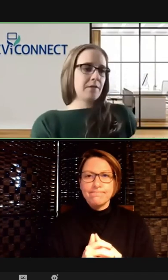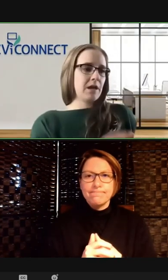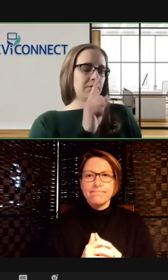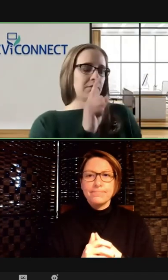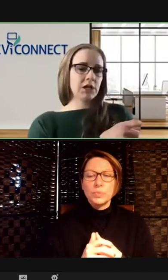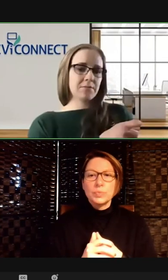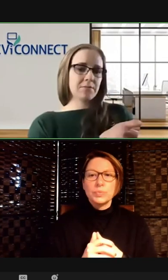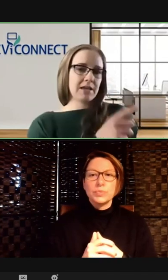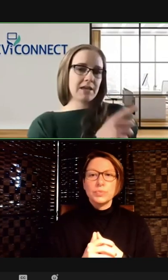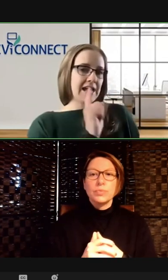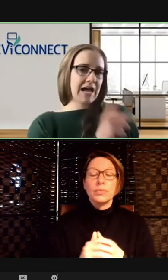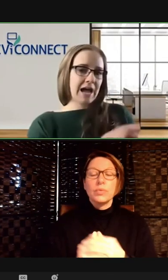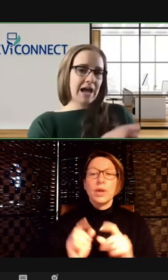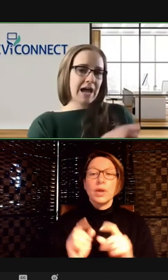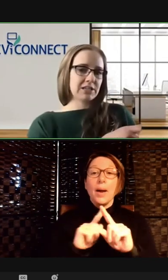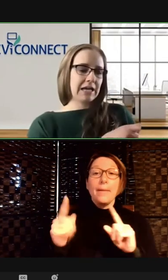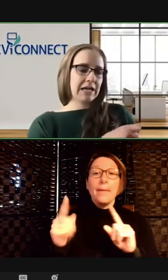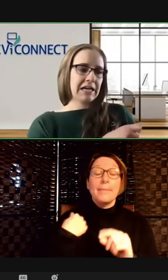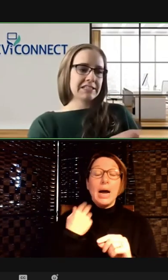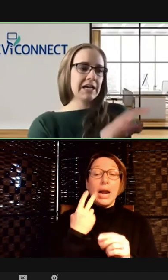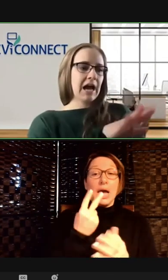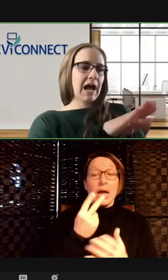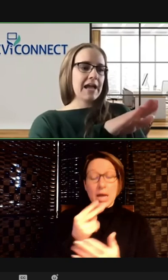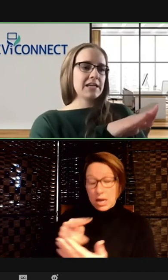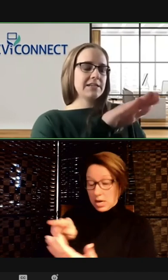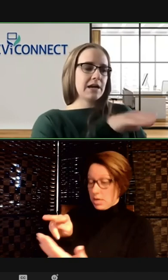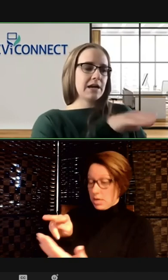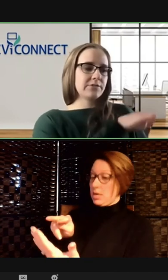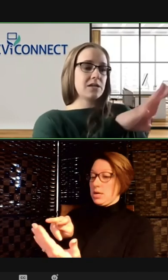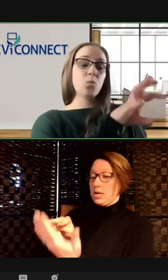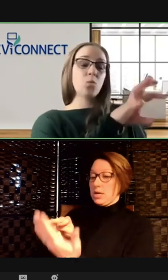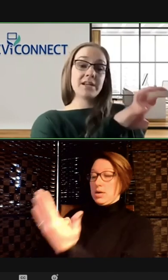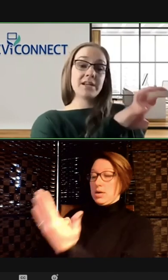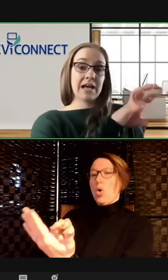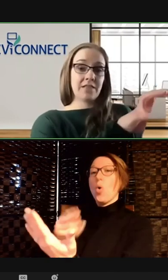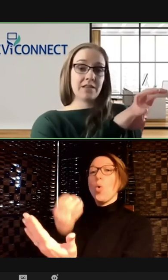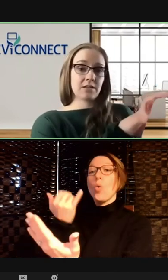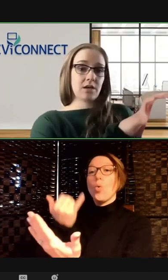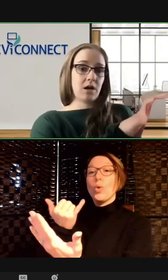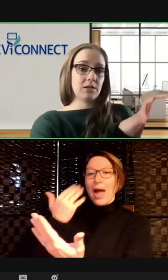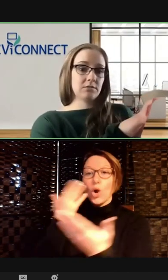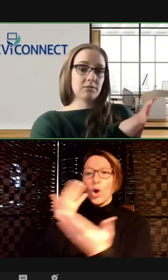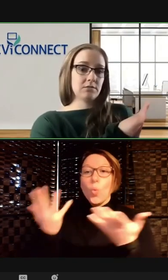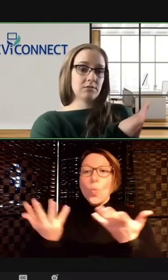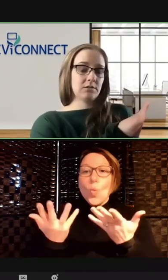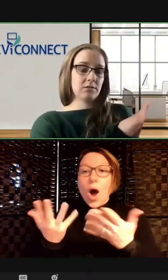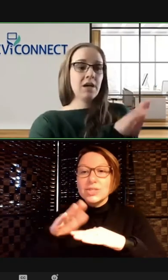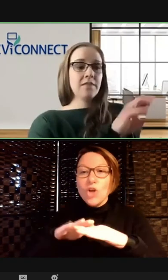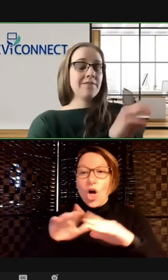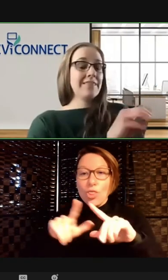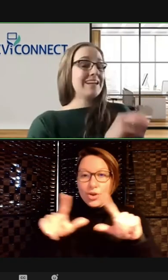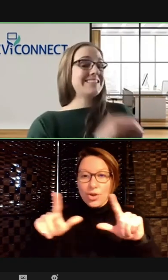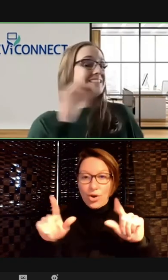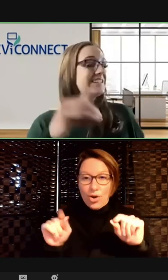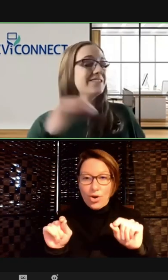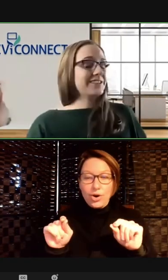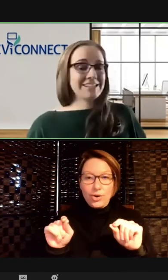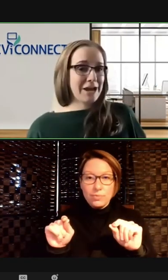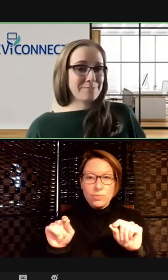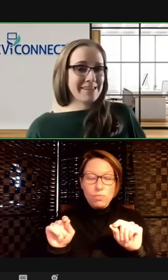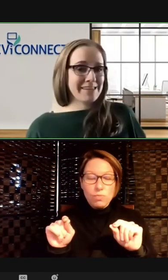and I turn and make eye to object contact, I can now see what is on this card, all right?